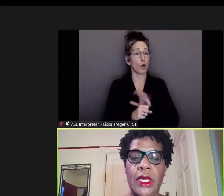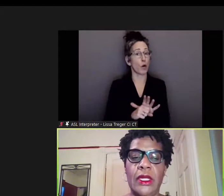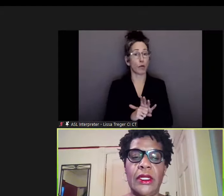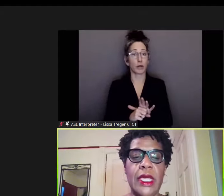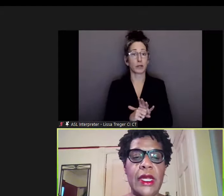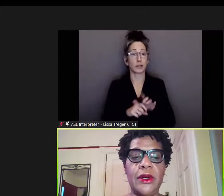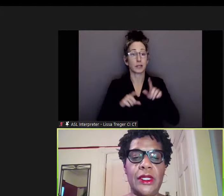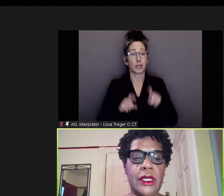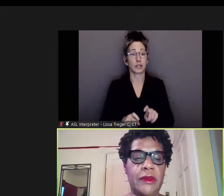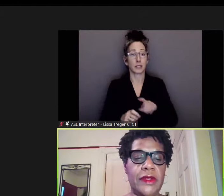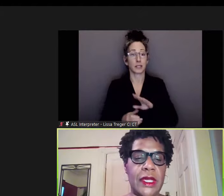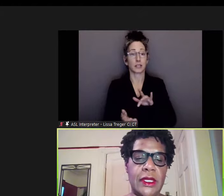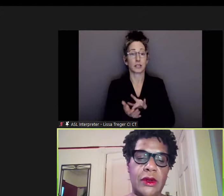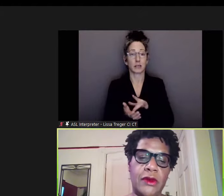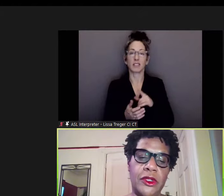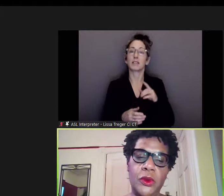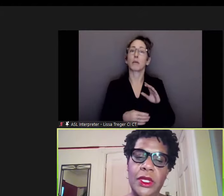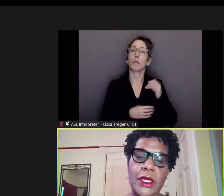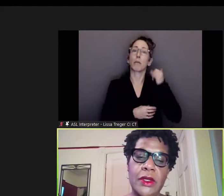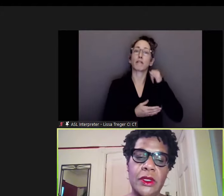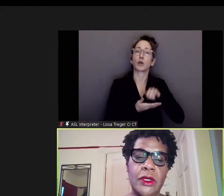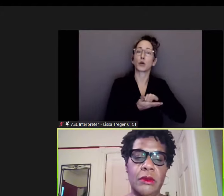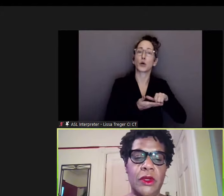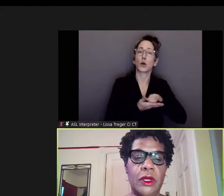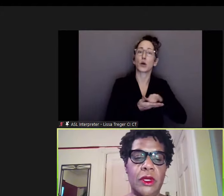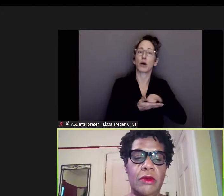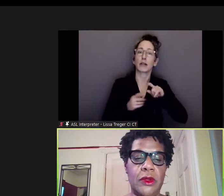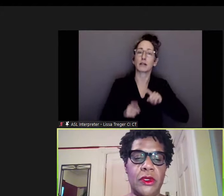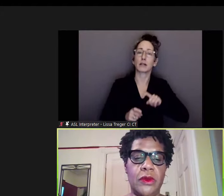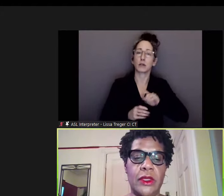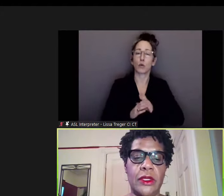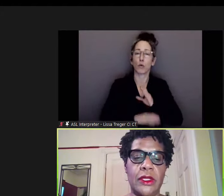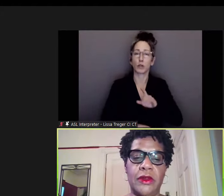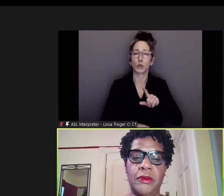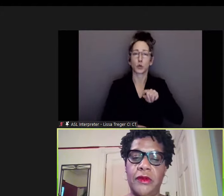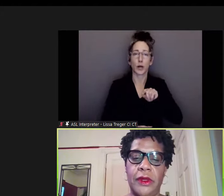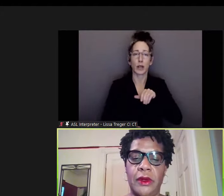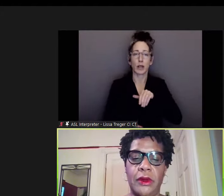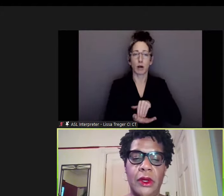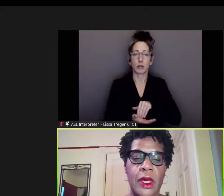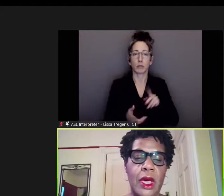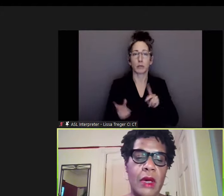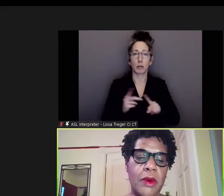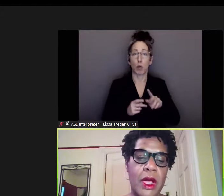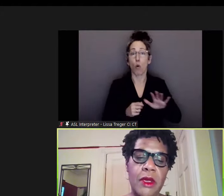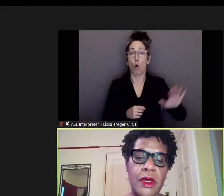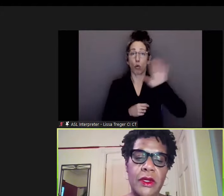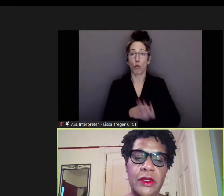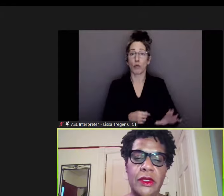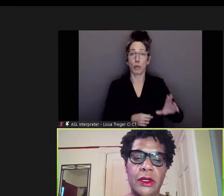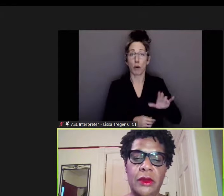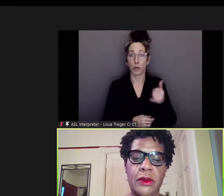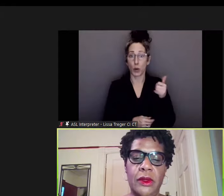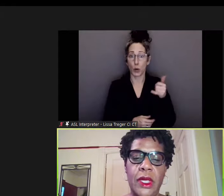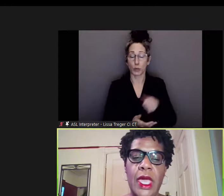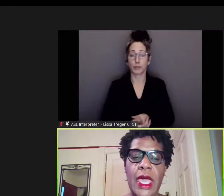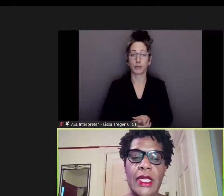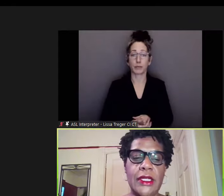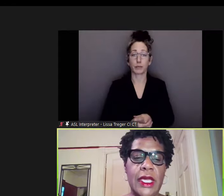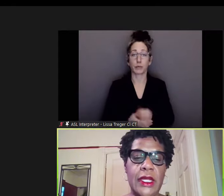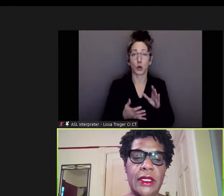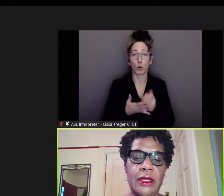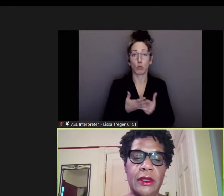York. To date, her team have tested over 20,000 community members throughout the city of Buffalo. Her primary interests